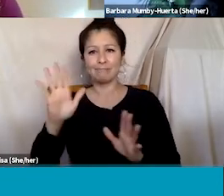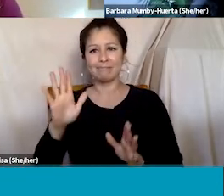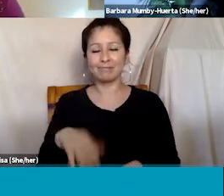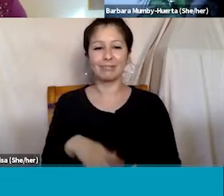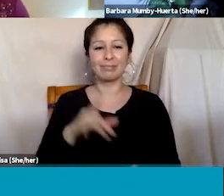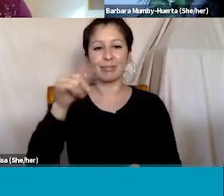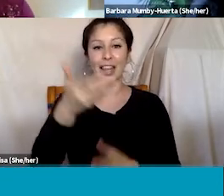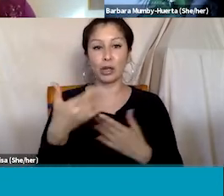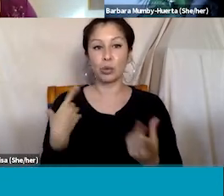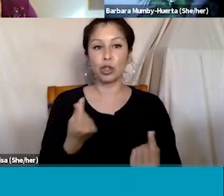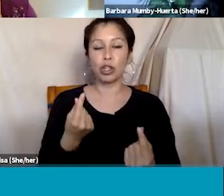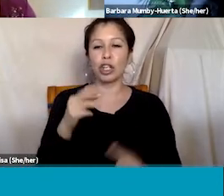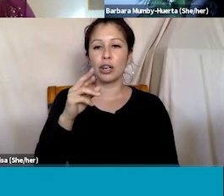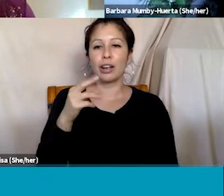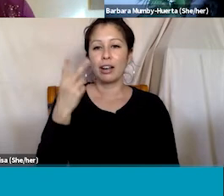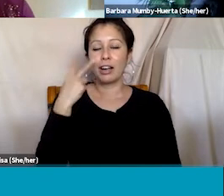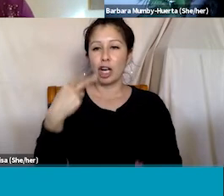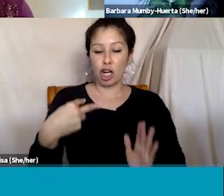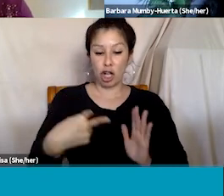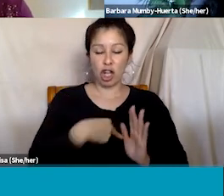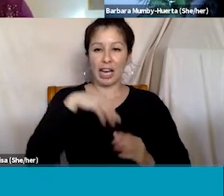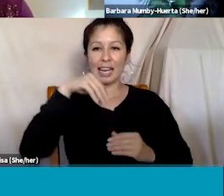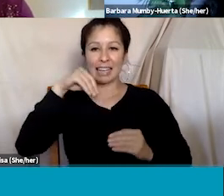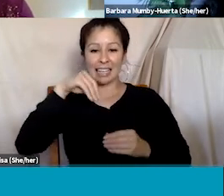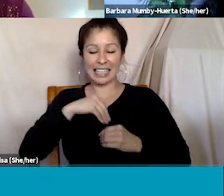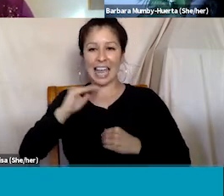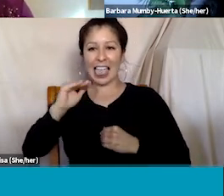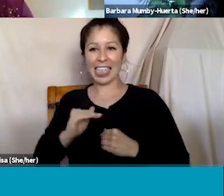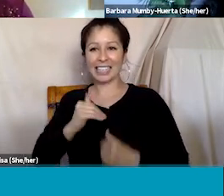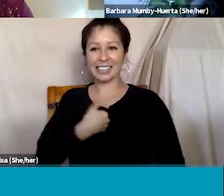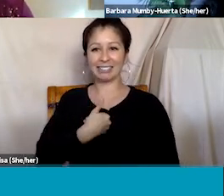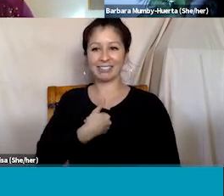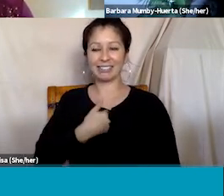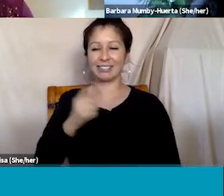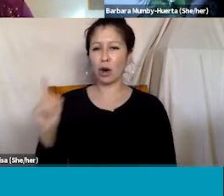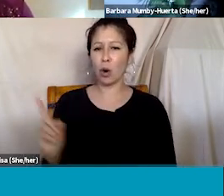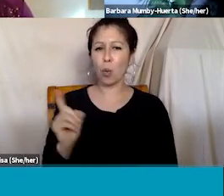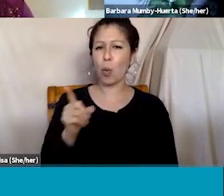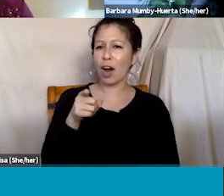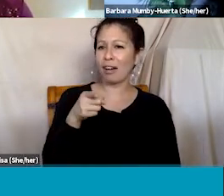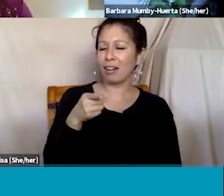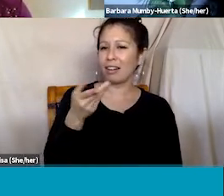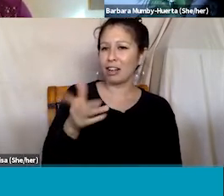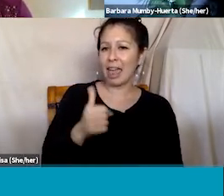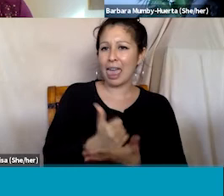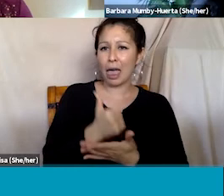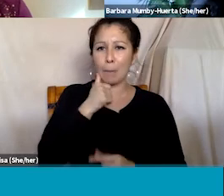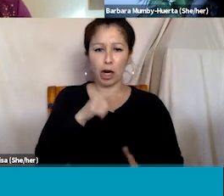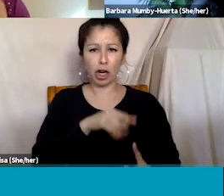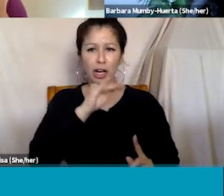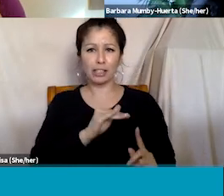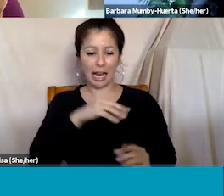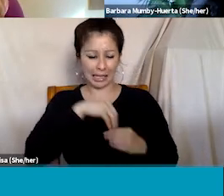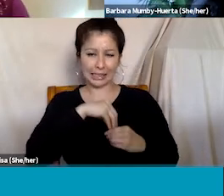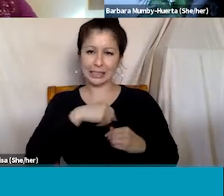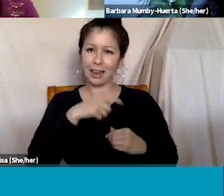So the other thing we do is start to get you to look at your little self. Where do you need to help her? And